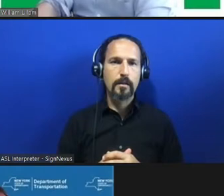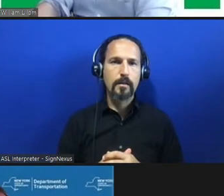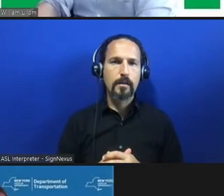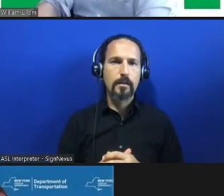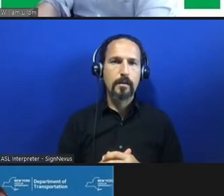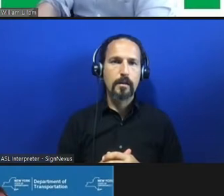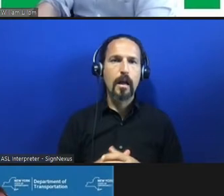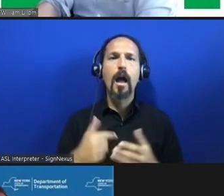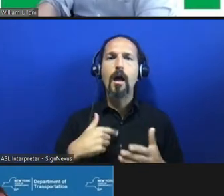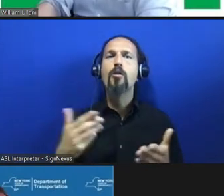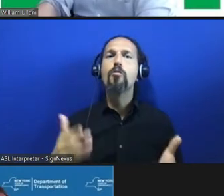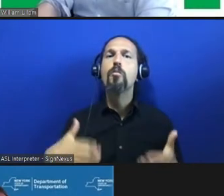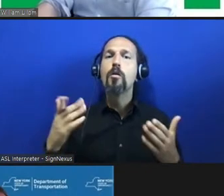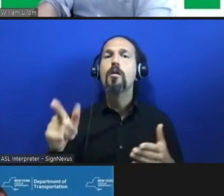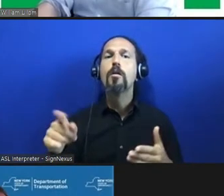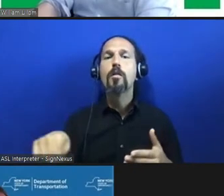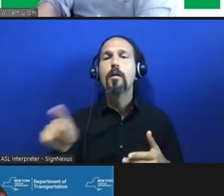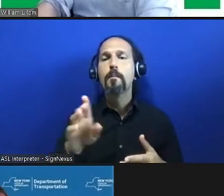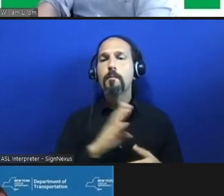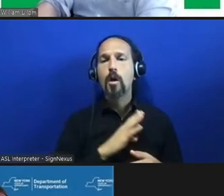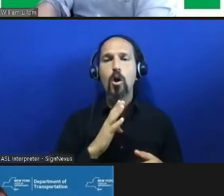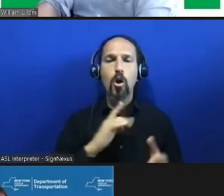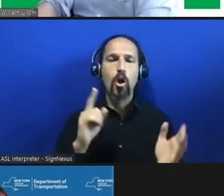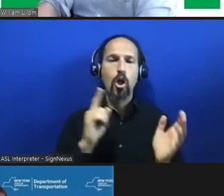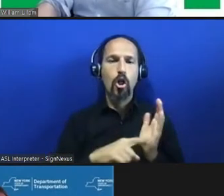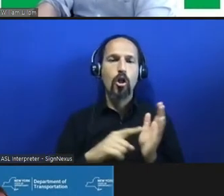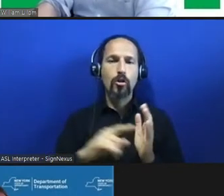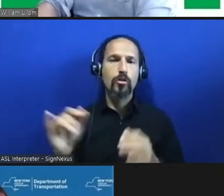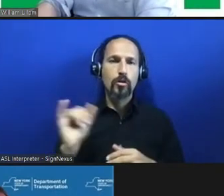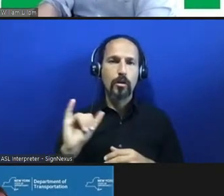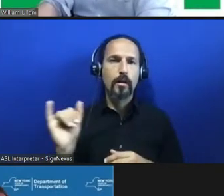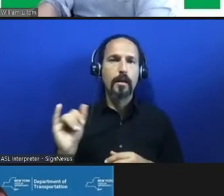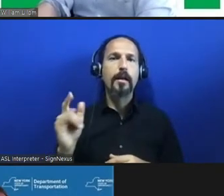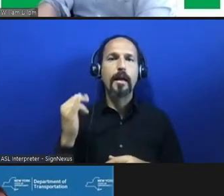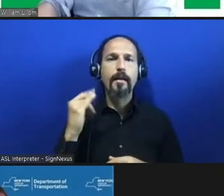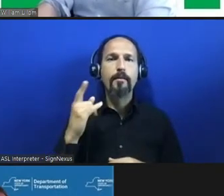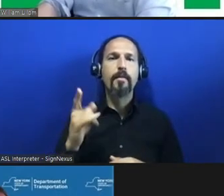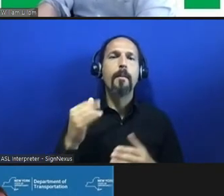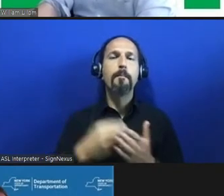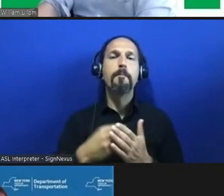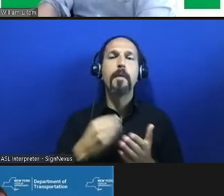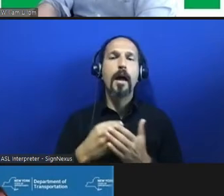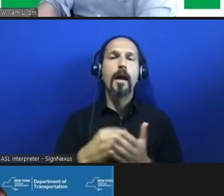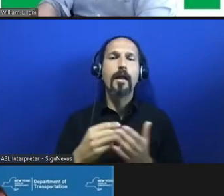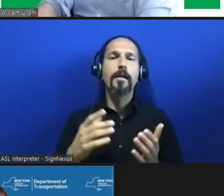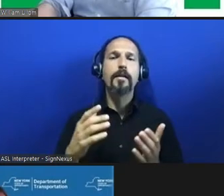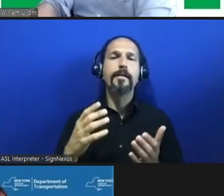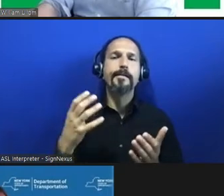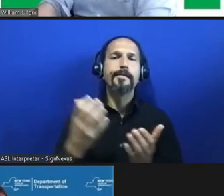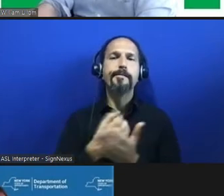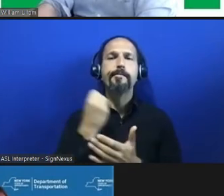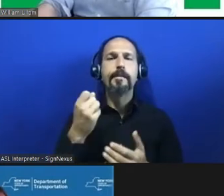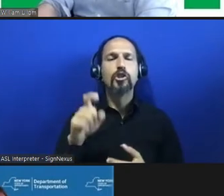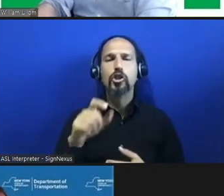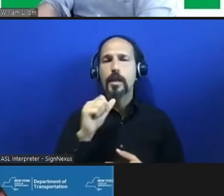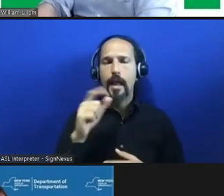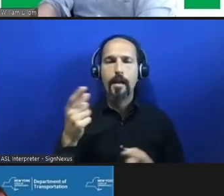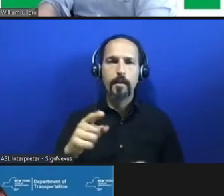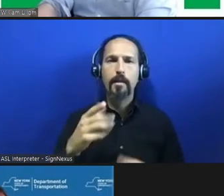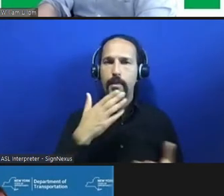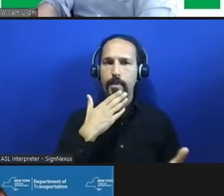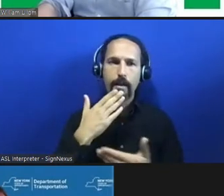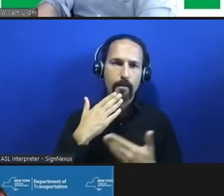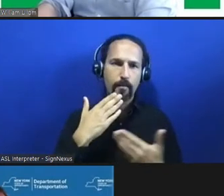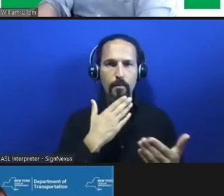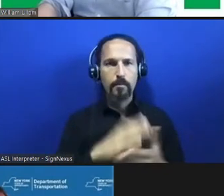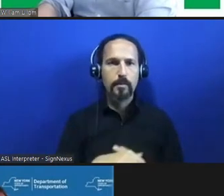I would recommend that the board members also look into it because if this is a money grab it shouldn't happen thank you very